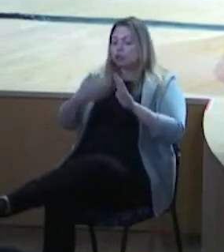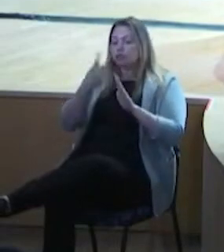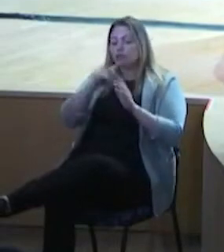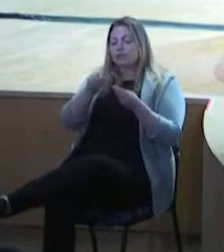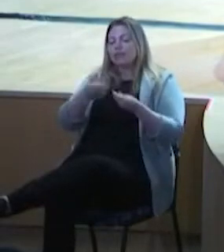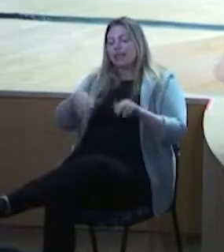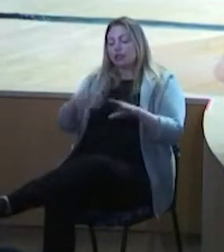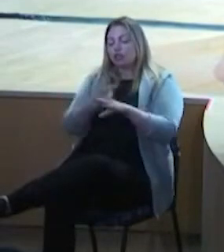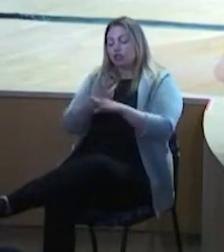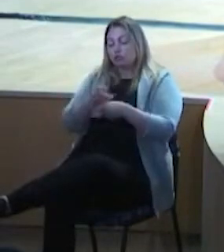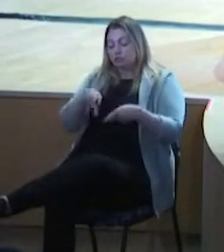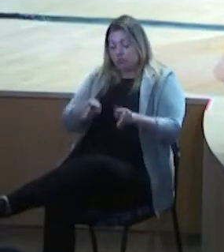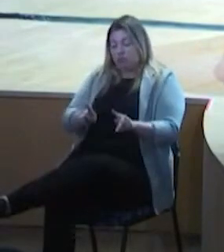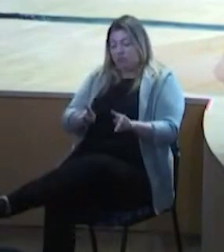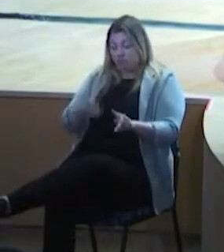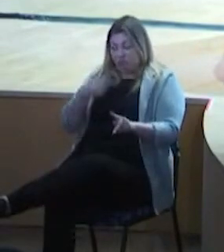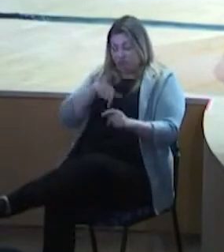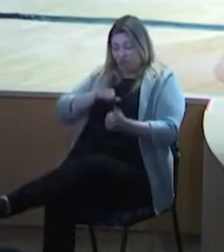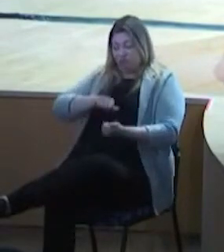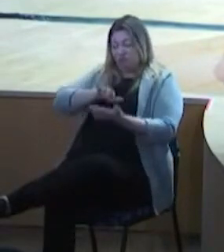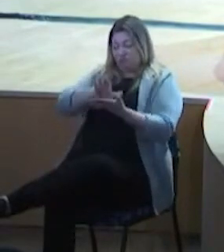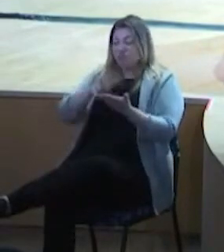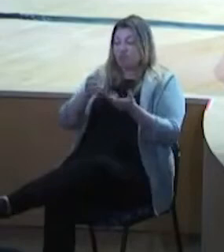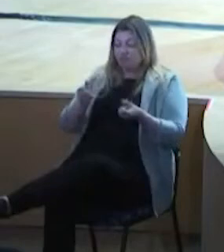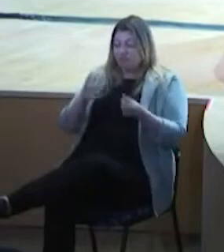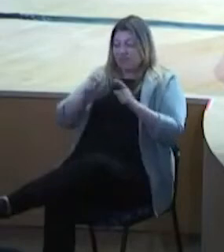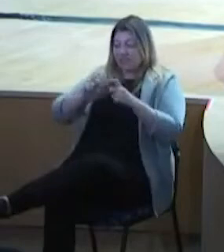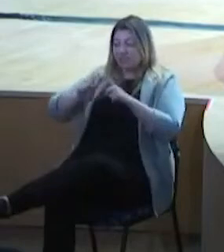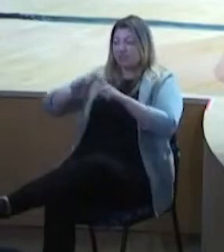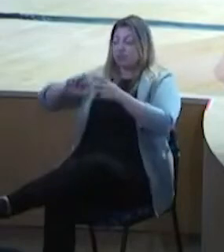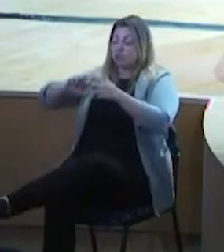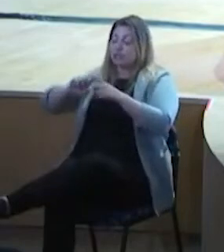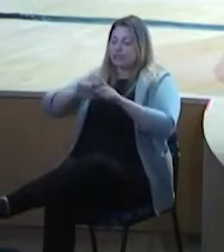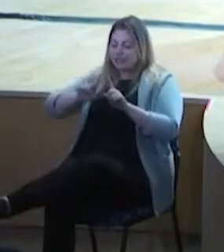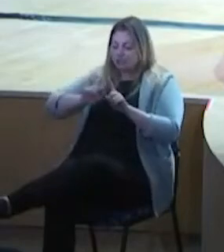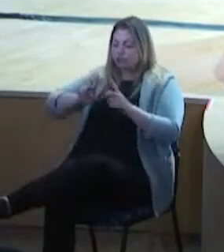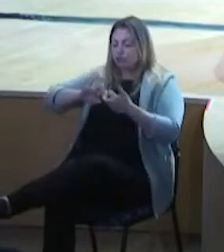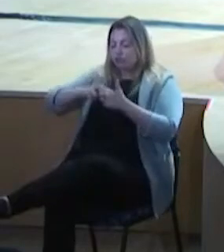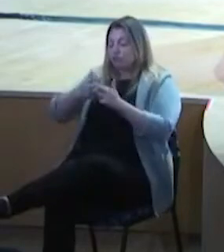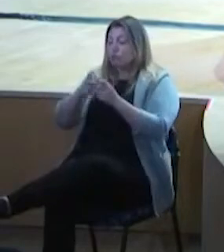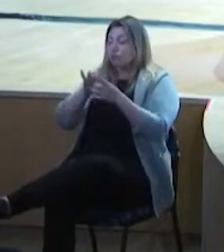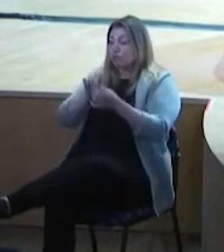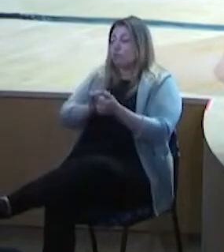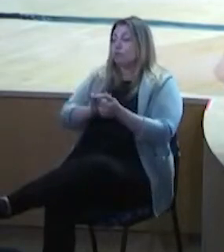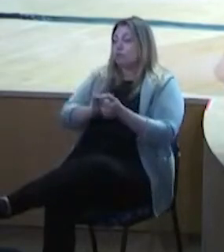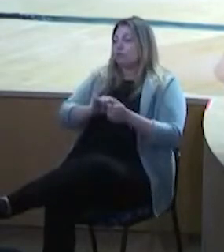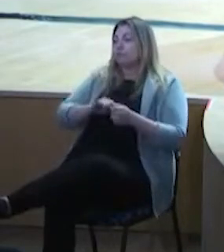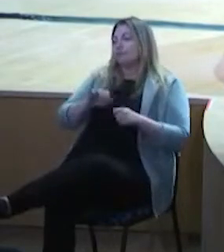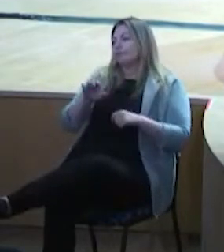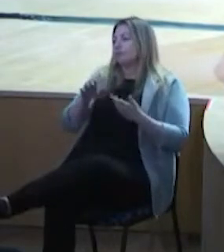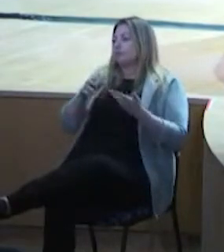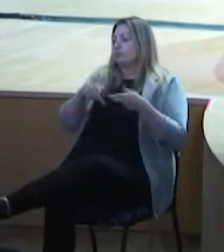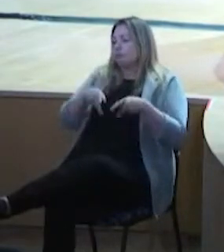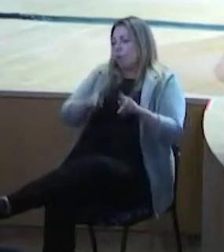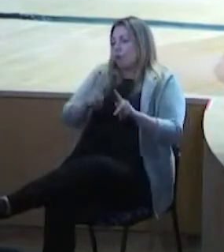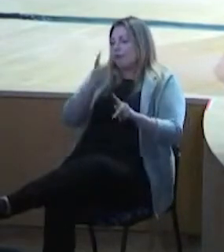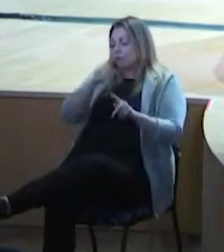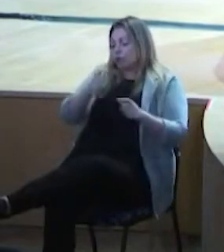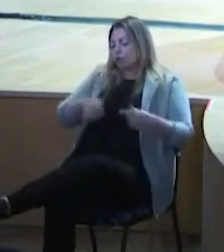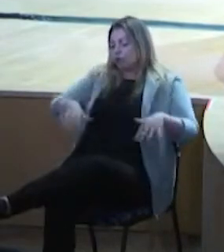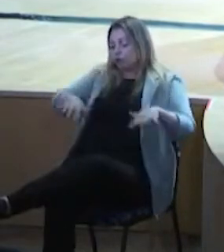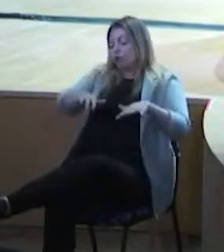So we're facing a lot of permit issues where certain agricultural zoned areas are